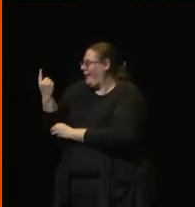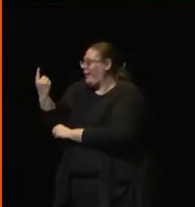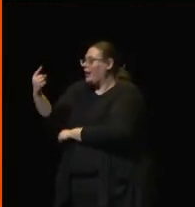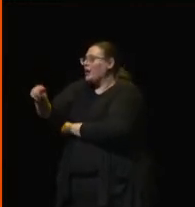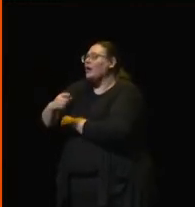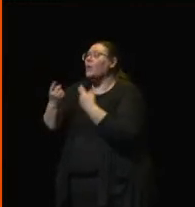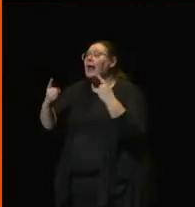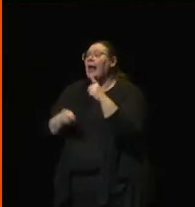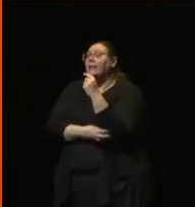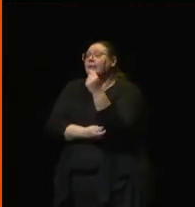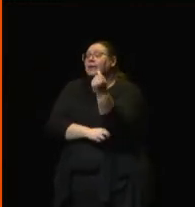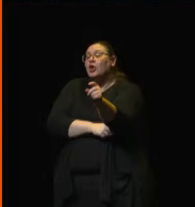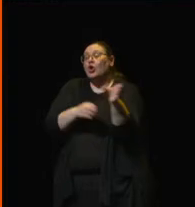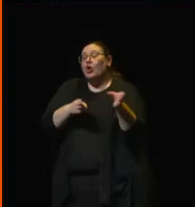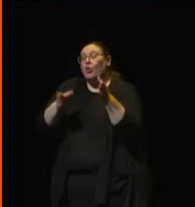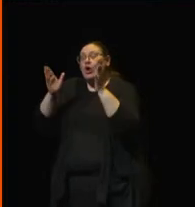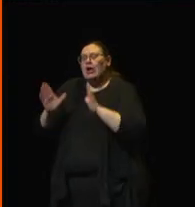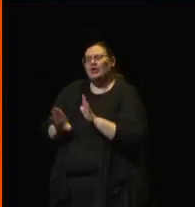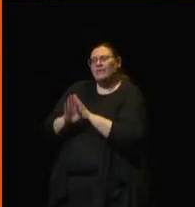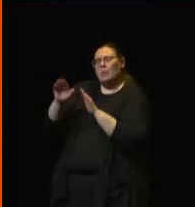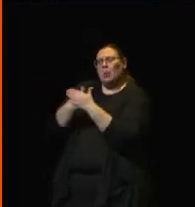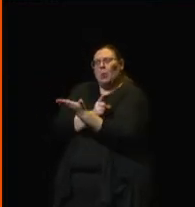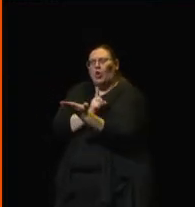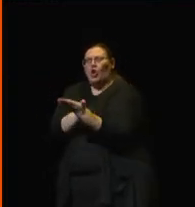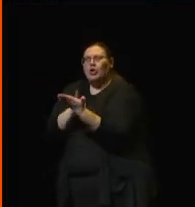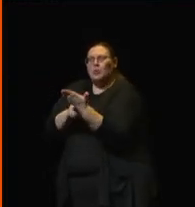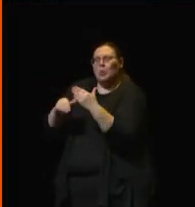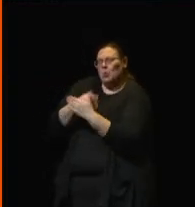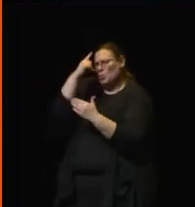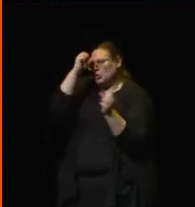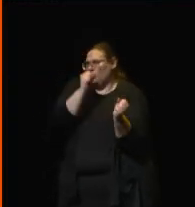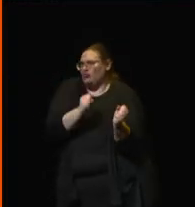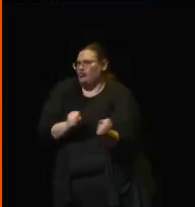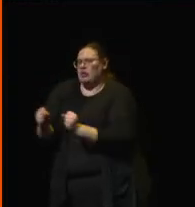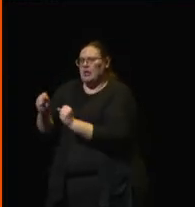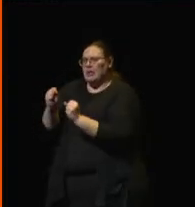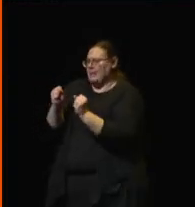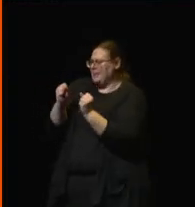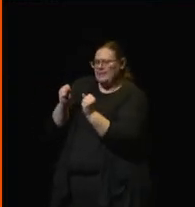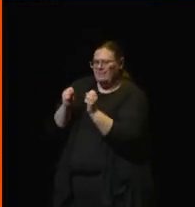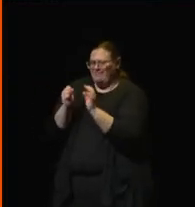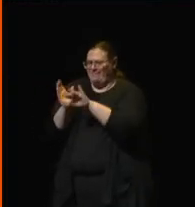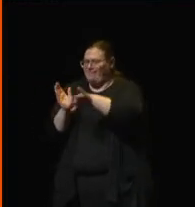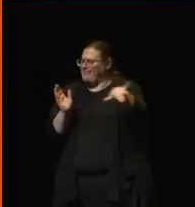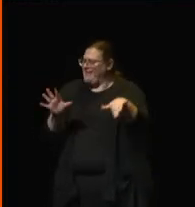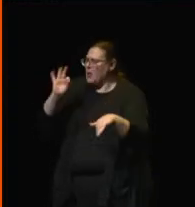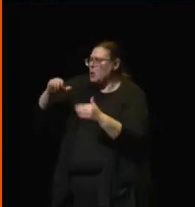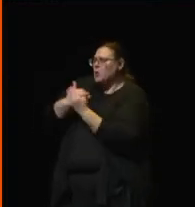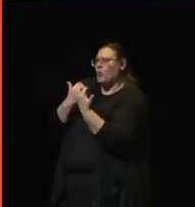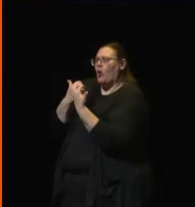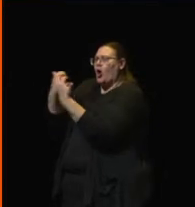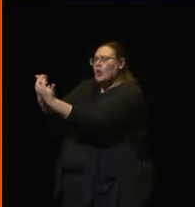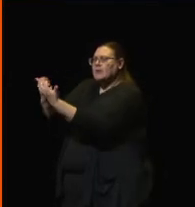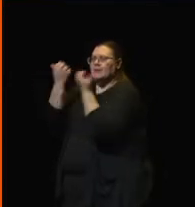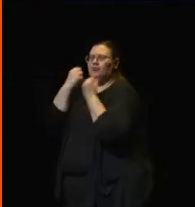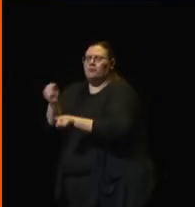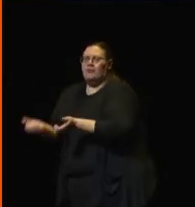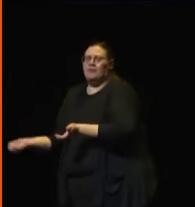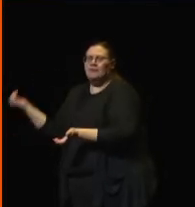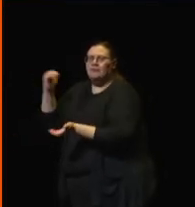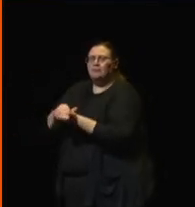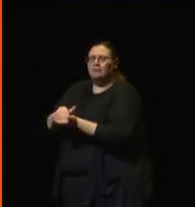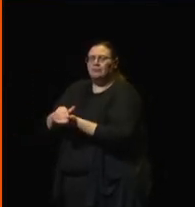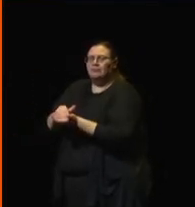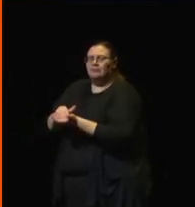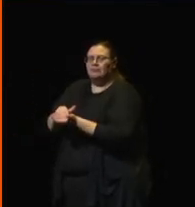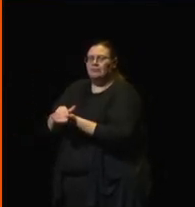organizers come up with a new argument, develop a new strategy, look for a new audience. We try again. And